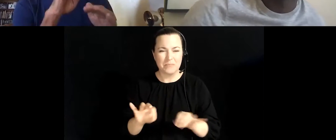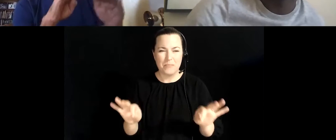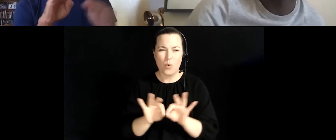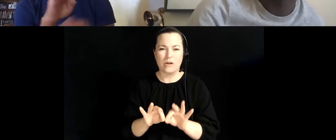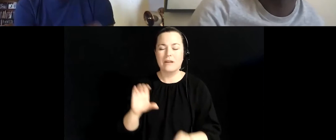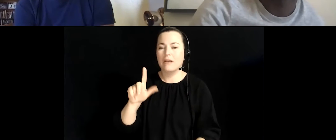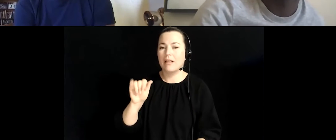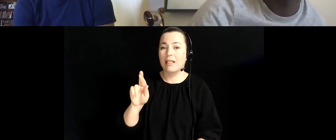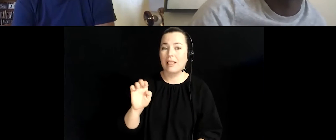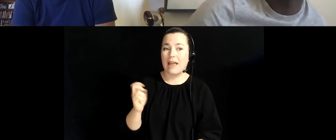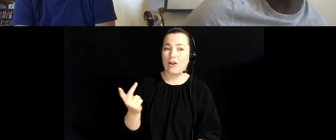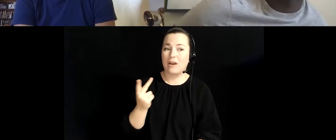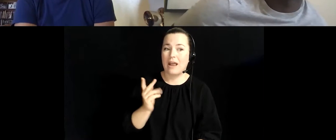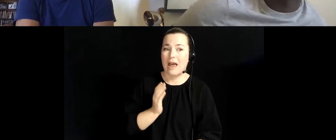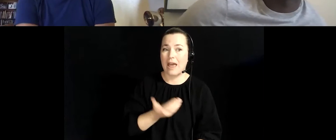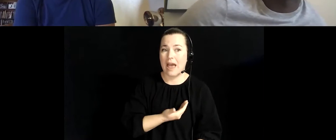relationship, from